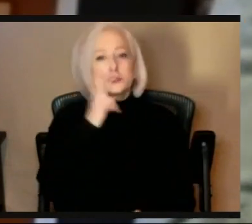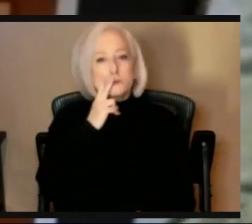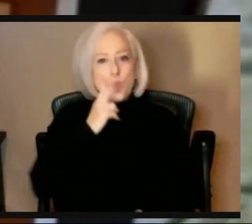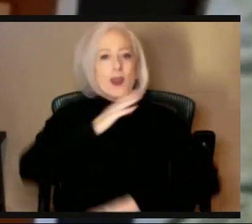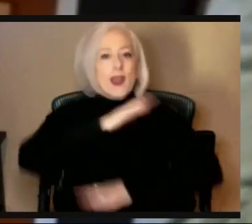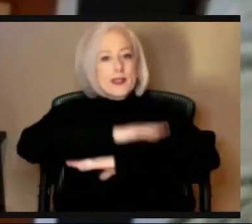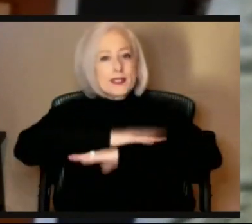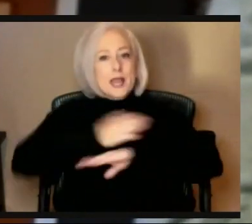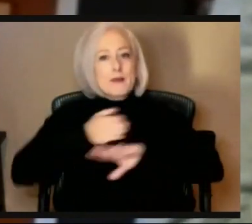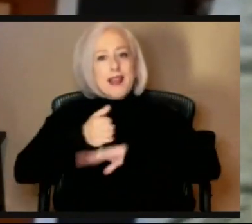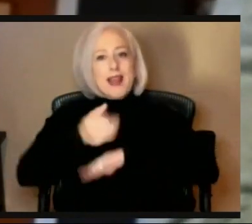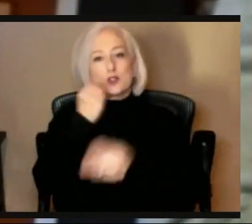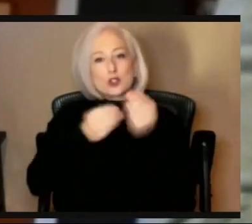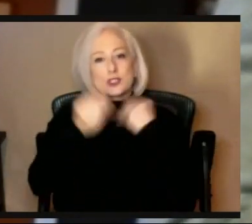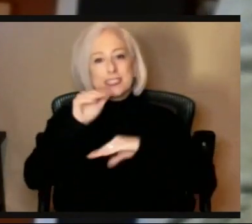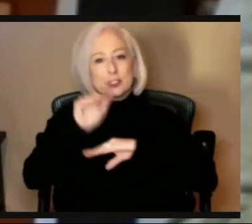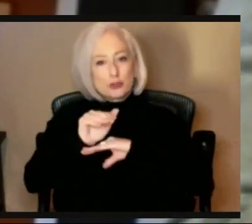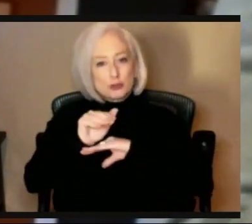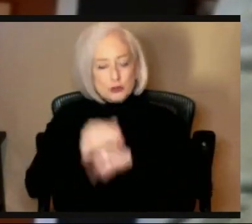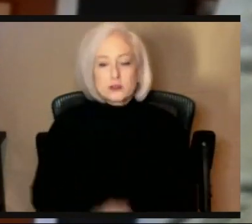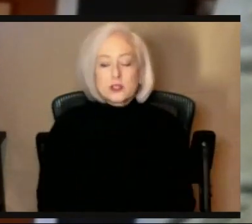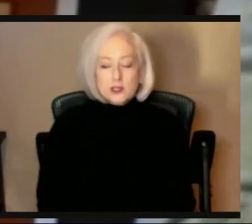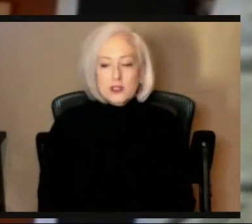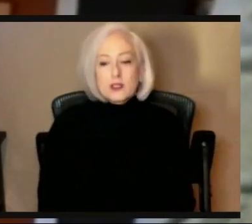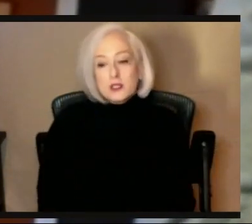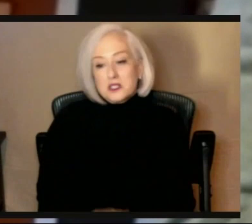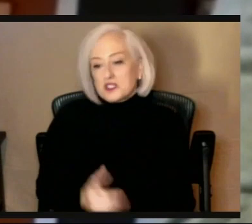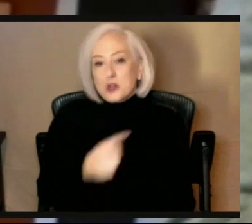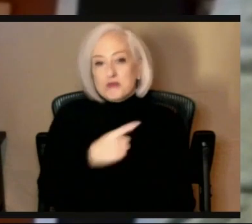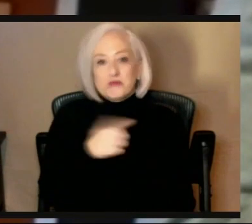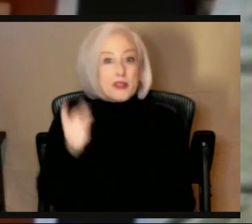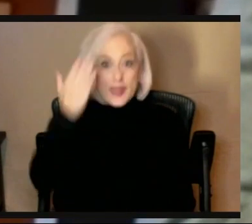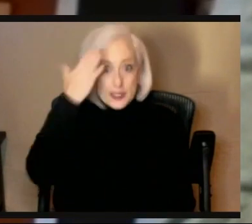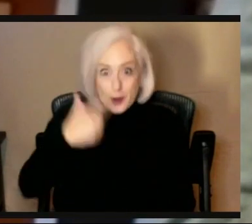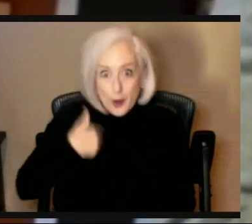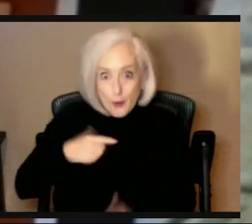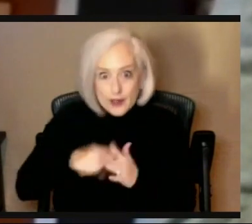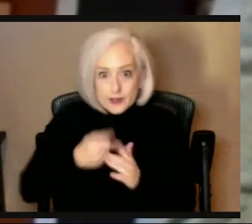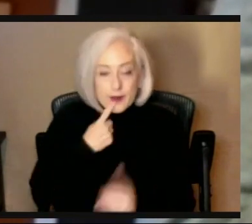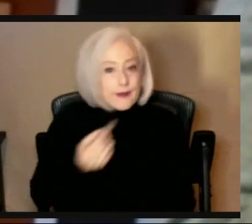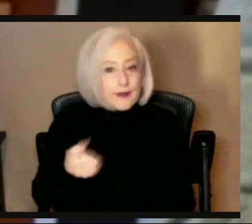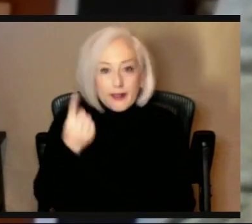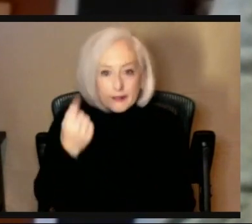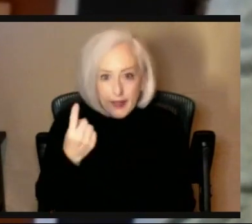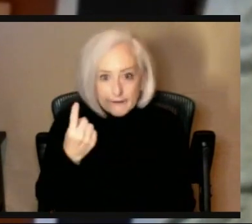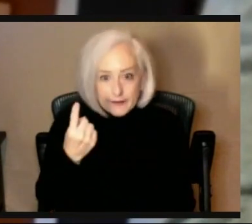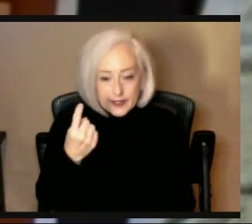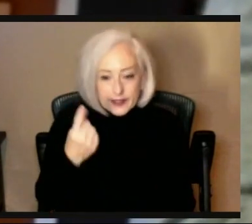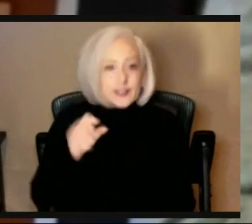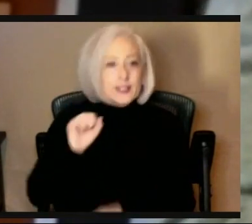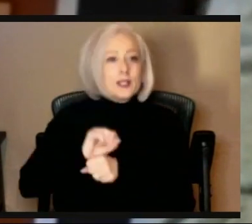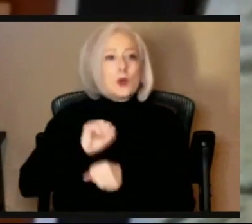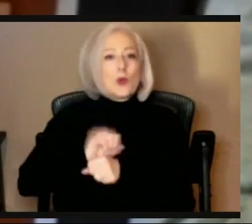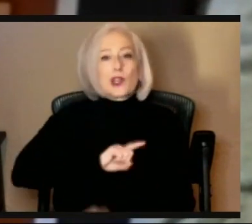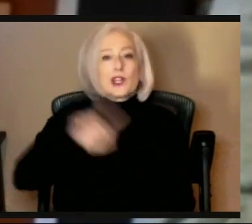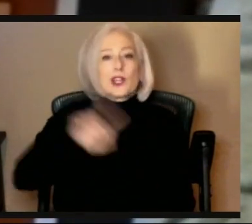after dinner. And they didn't know I had started when I was 11, when I was working up at the